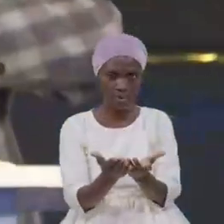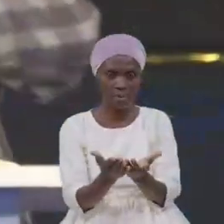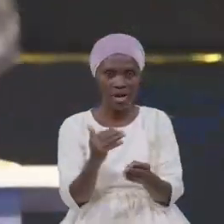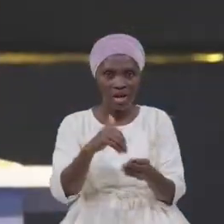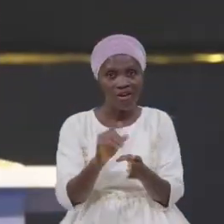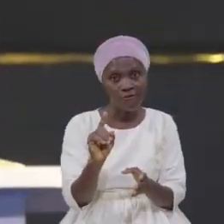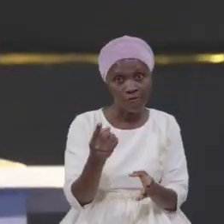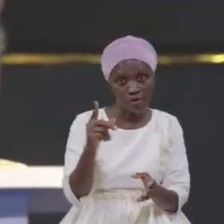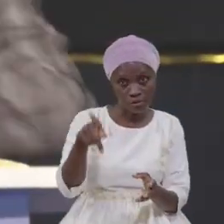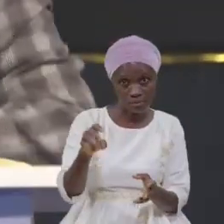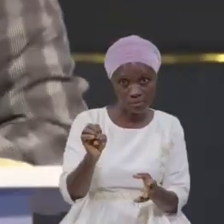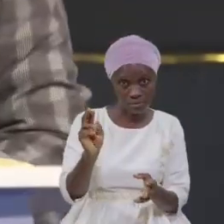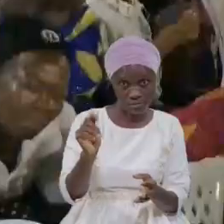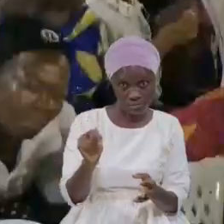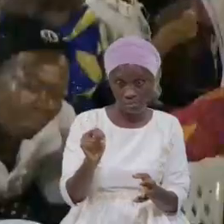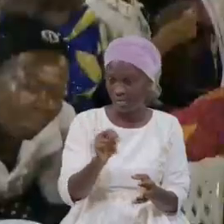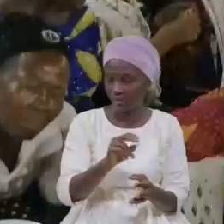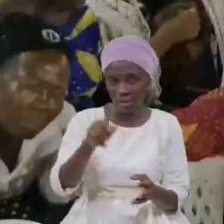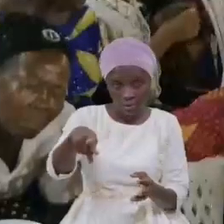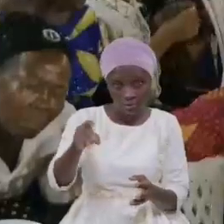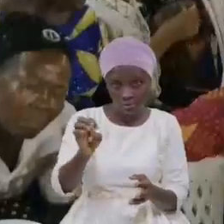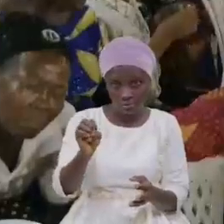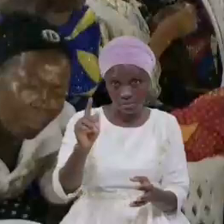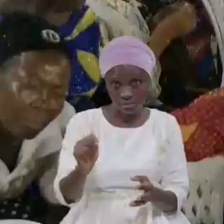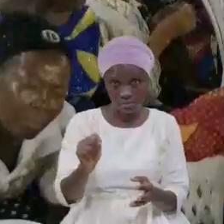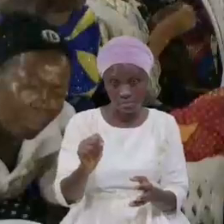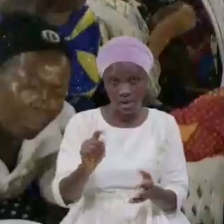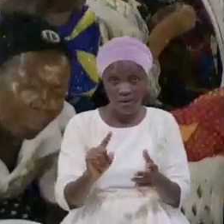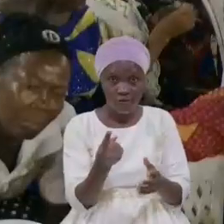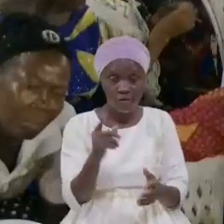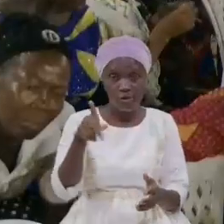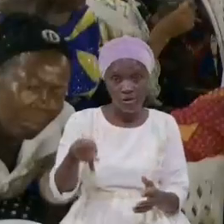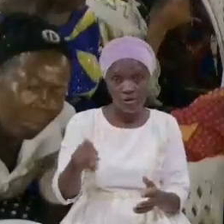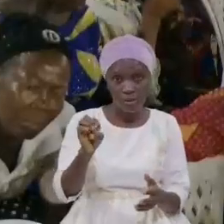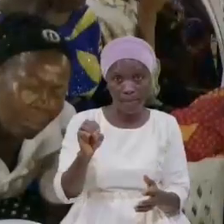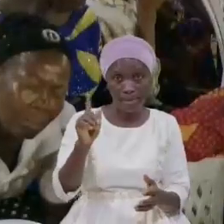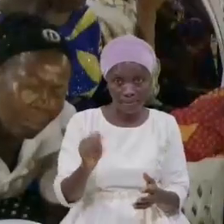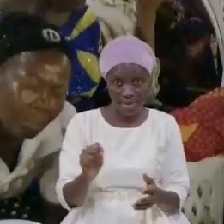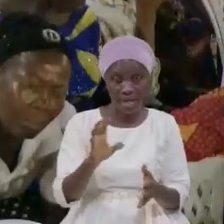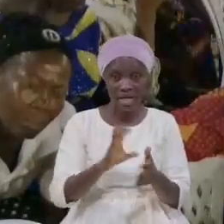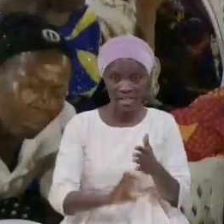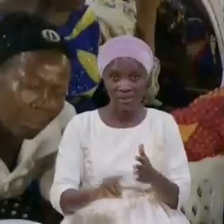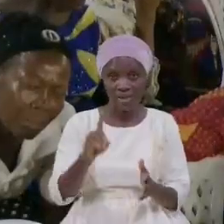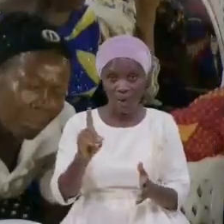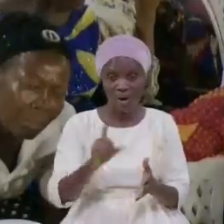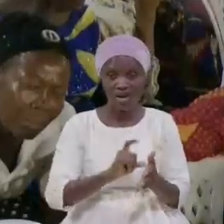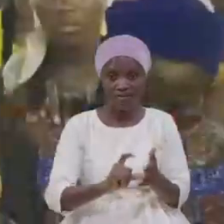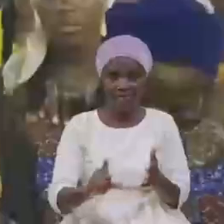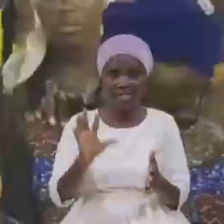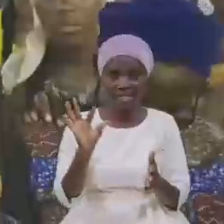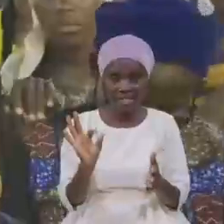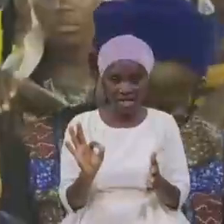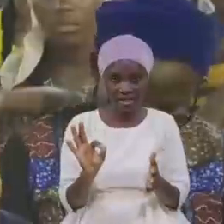Peter chapter 1, reading from verse 9. 1 Peter